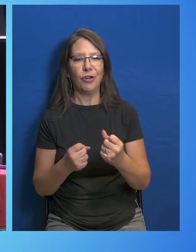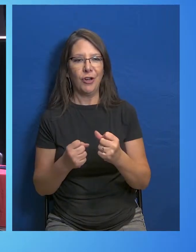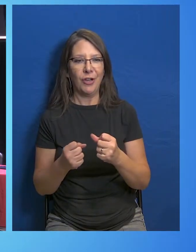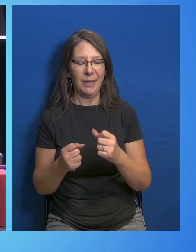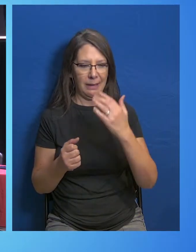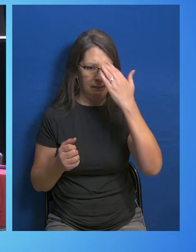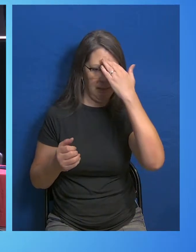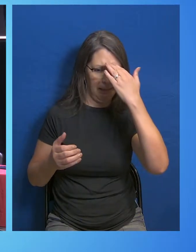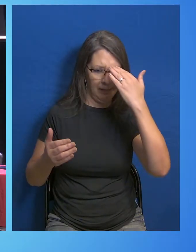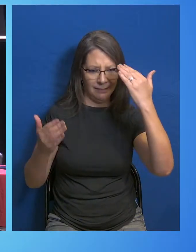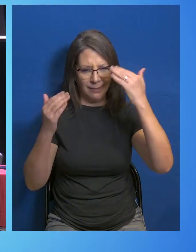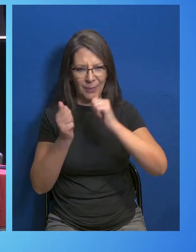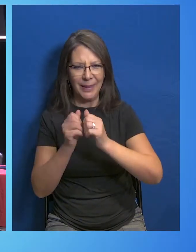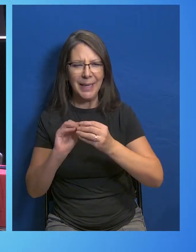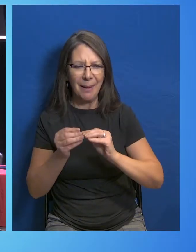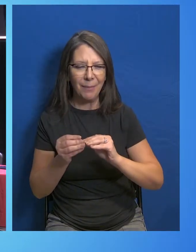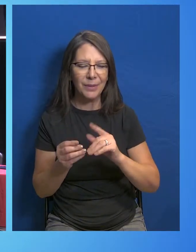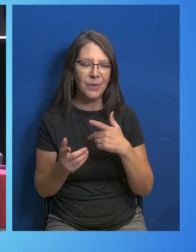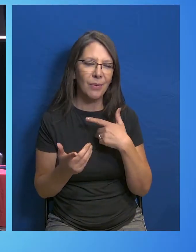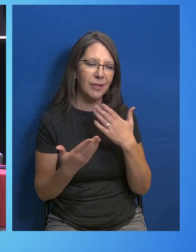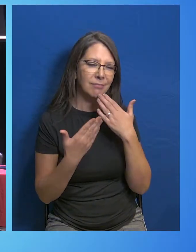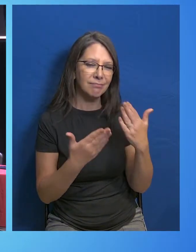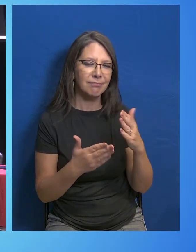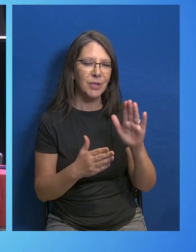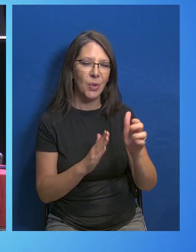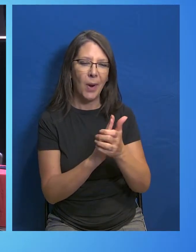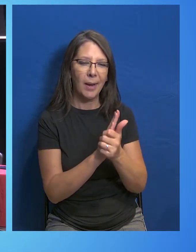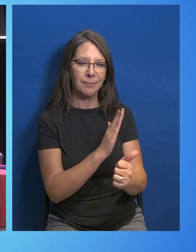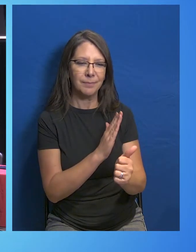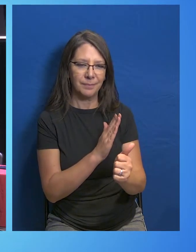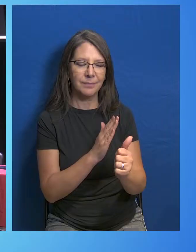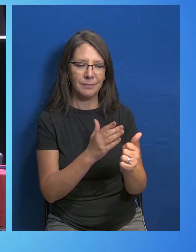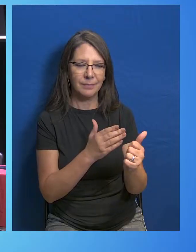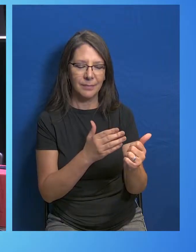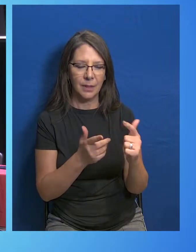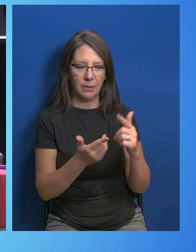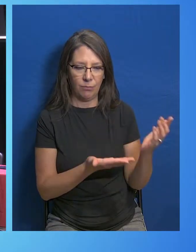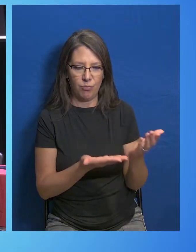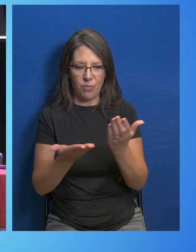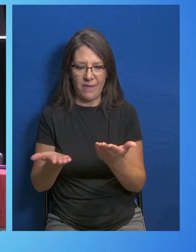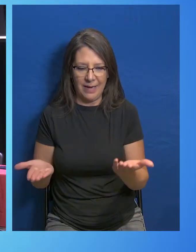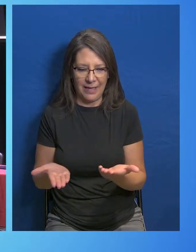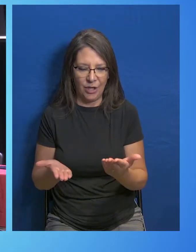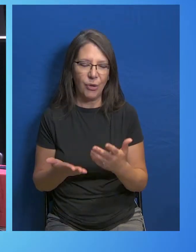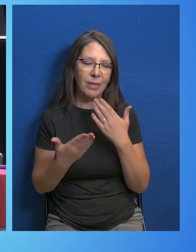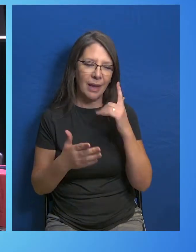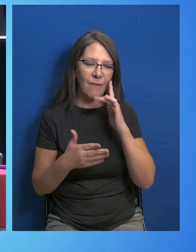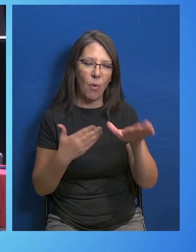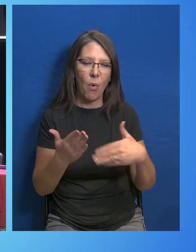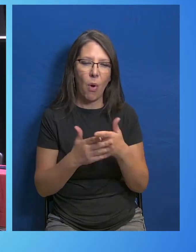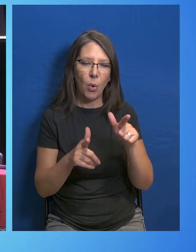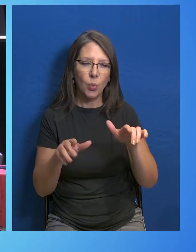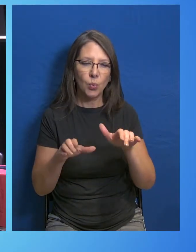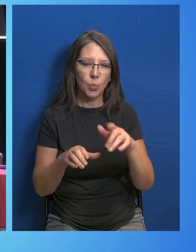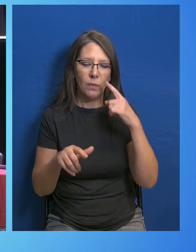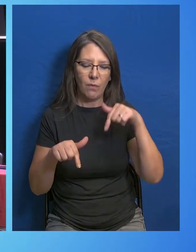appreciate that you bring such expertise and such dedication and passion to what you do for us as an agency.